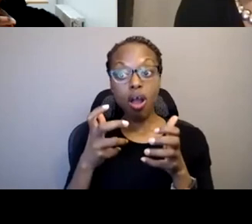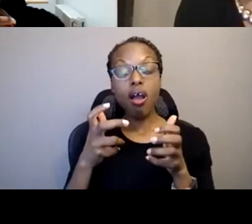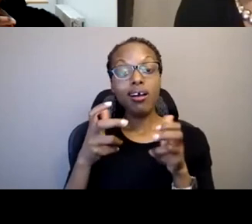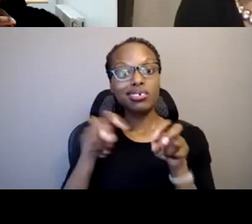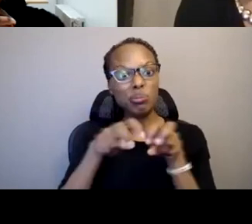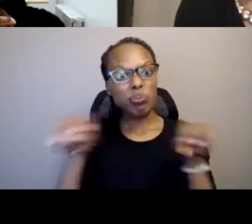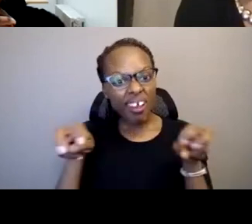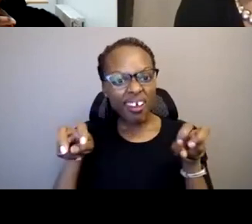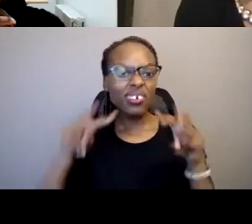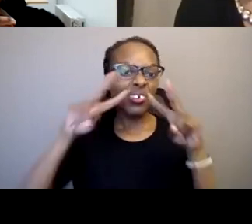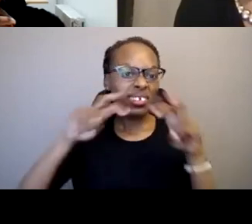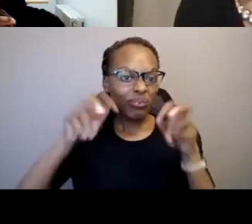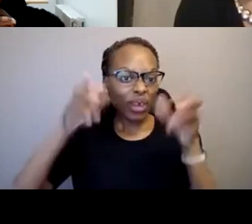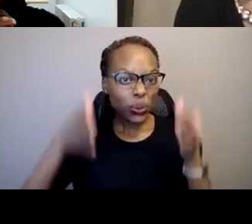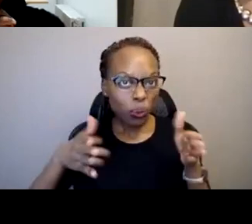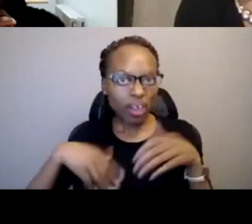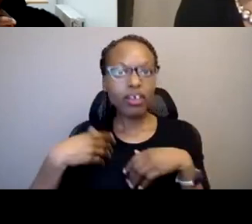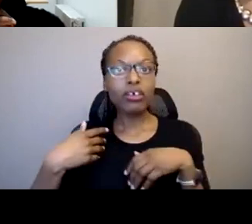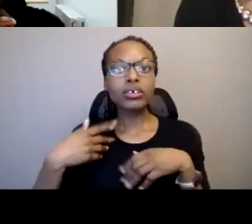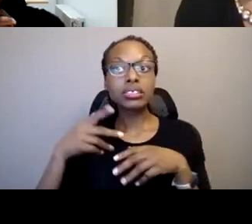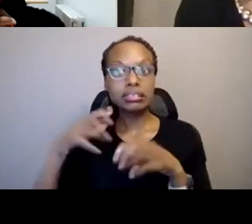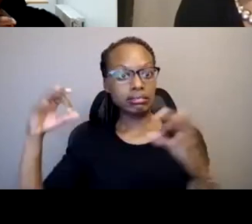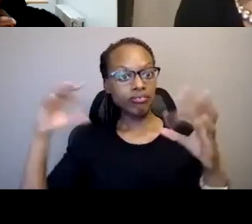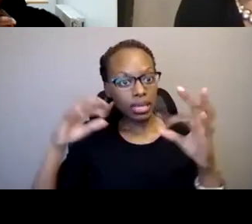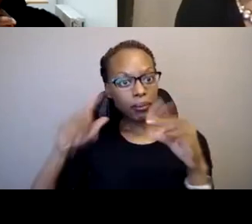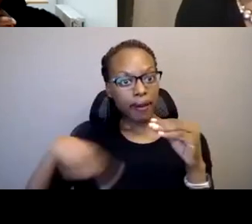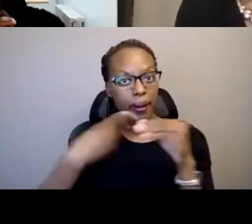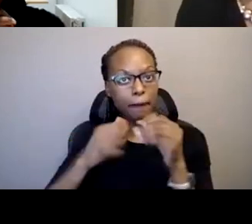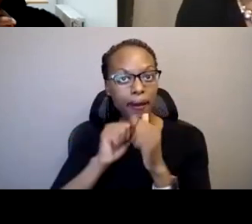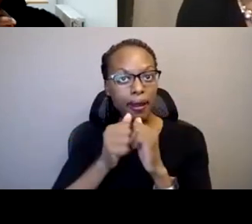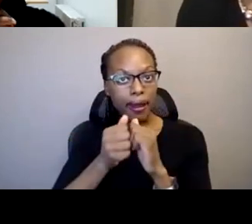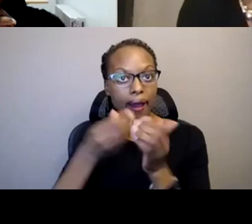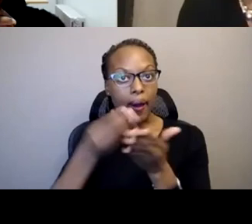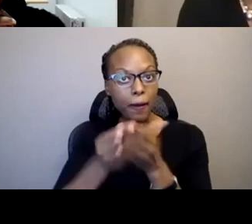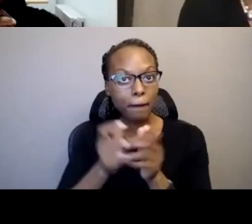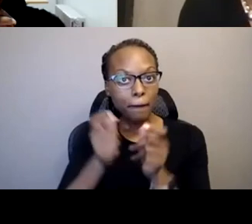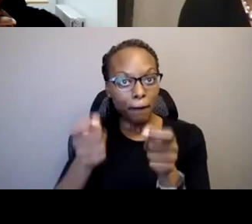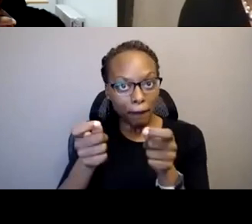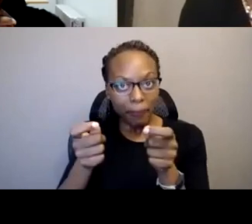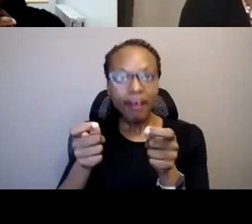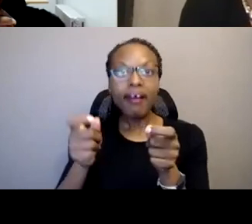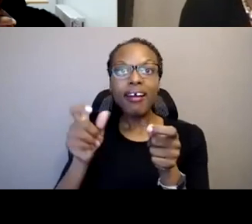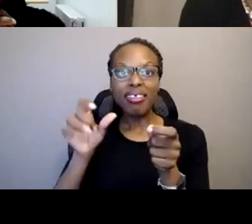how grants and monies are being spent in these communities.